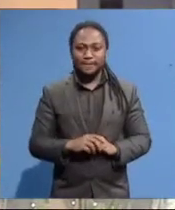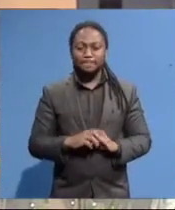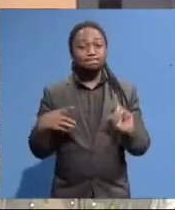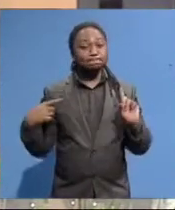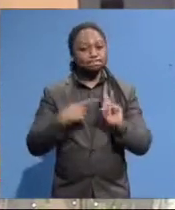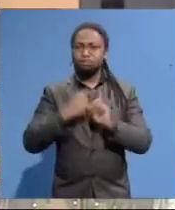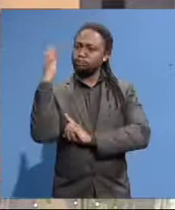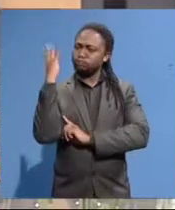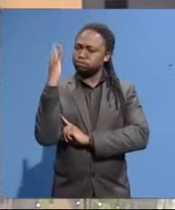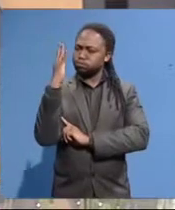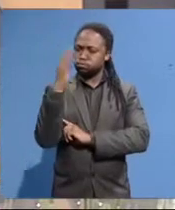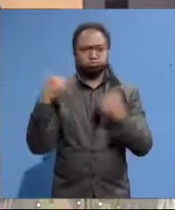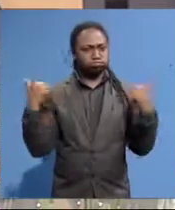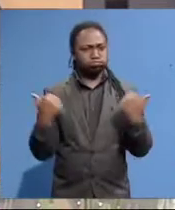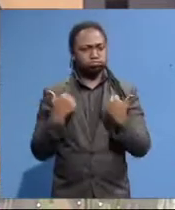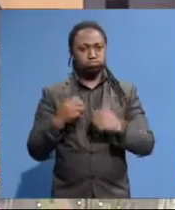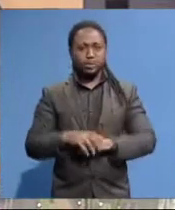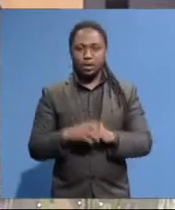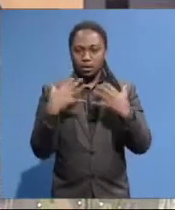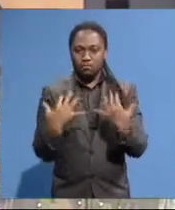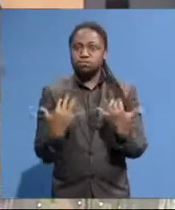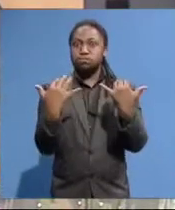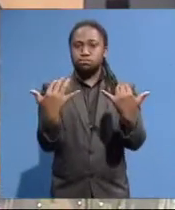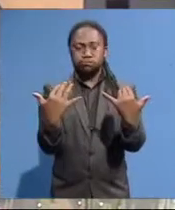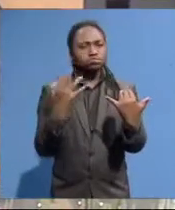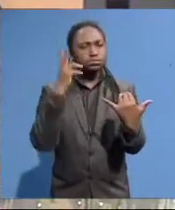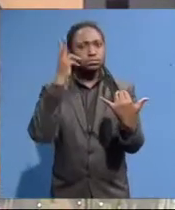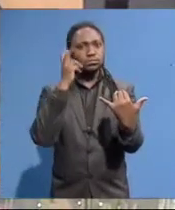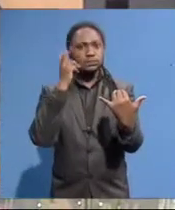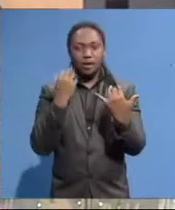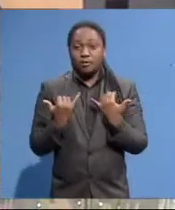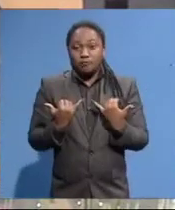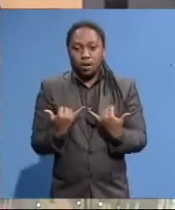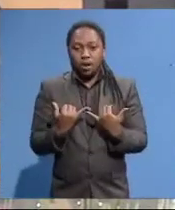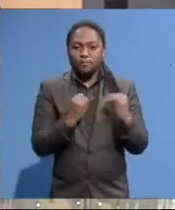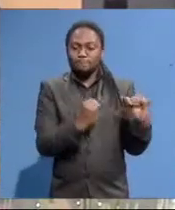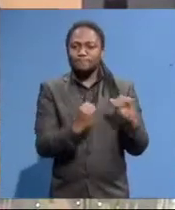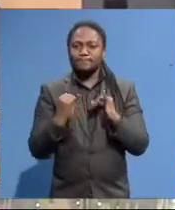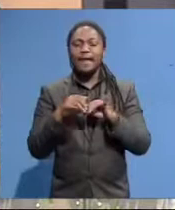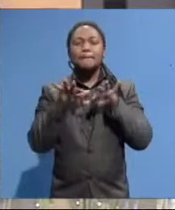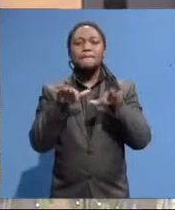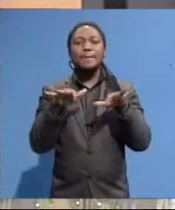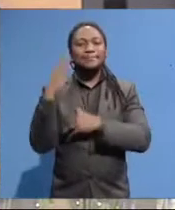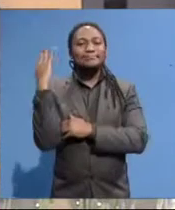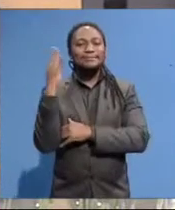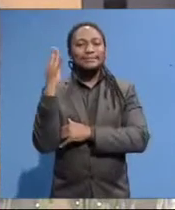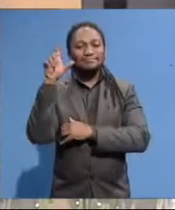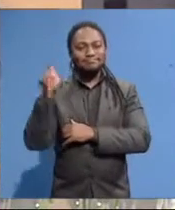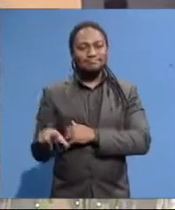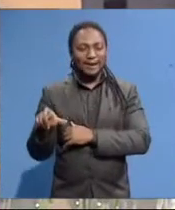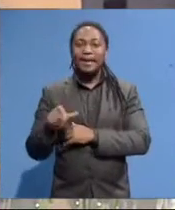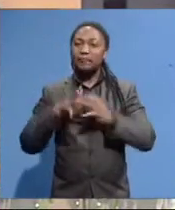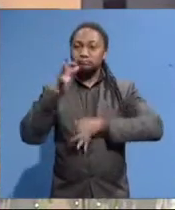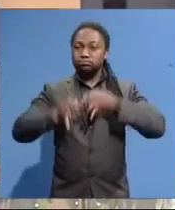orator. He had the ability to captivate an audience. Here to help us understand the power of the public speaker and the distinct persona that was Nelson